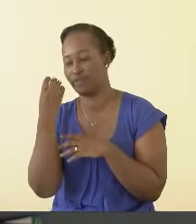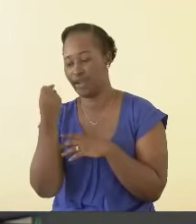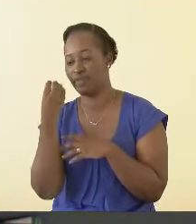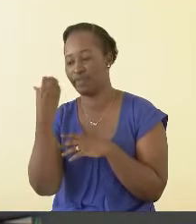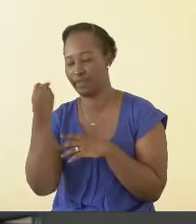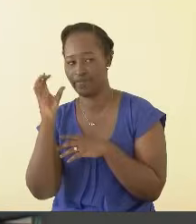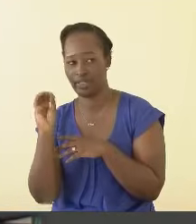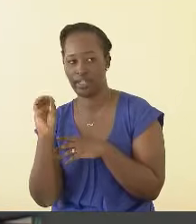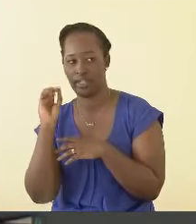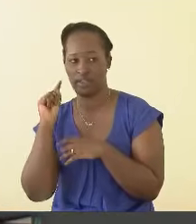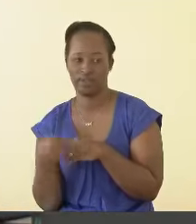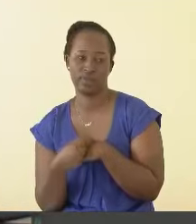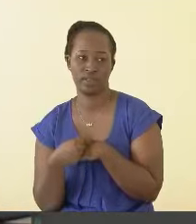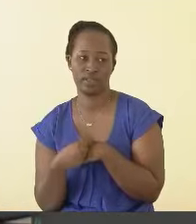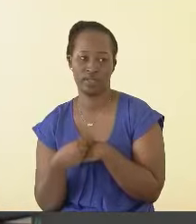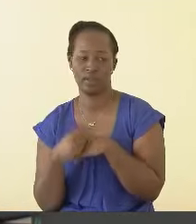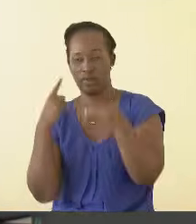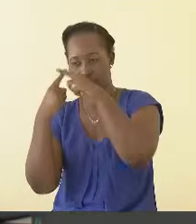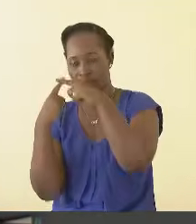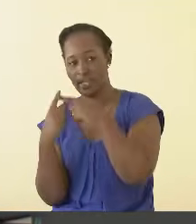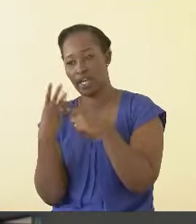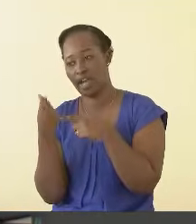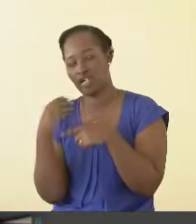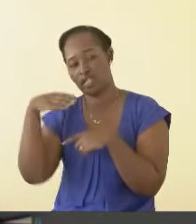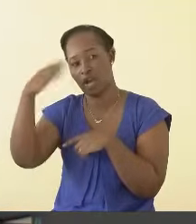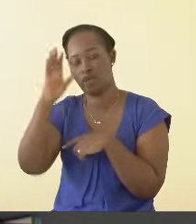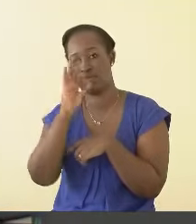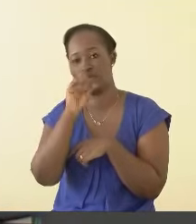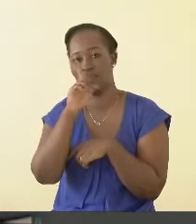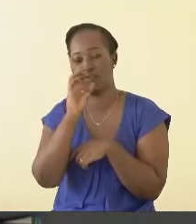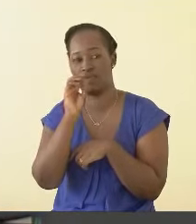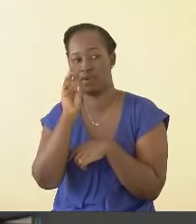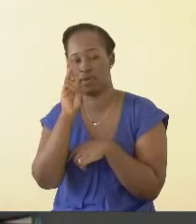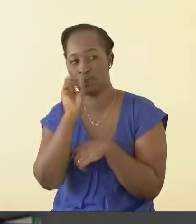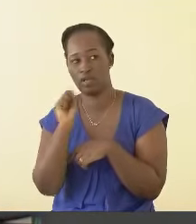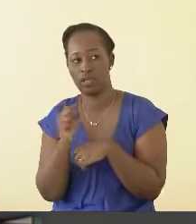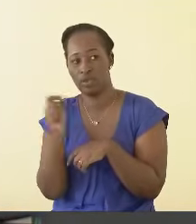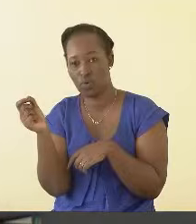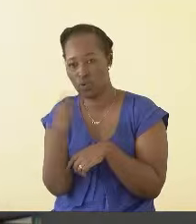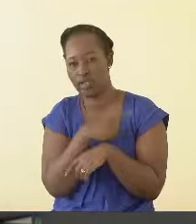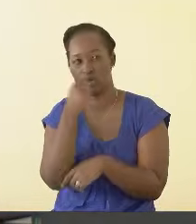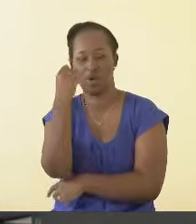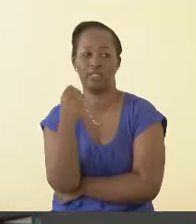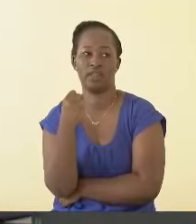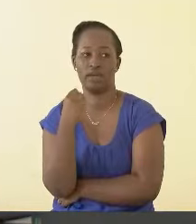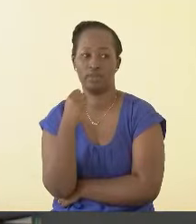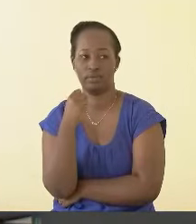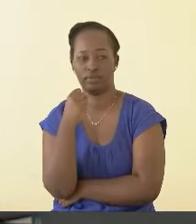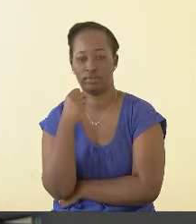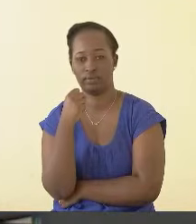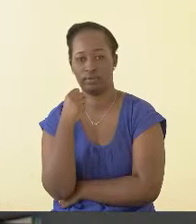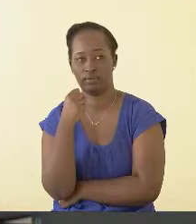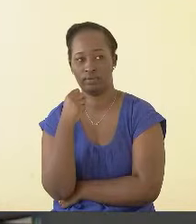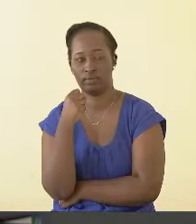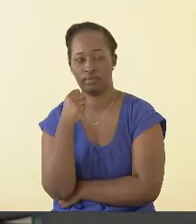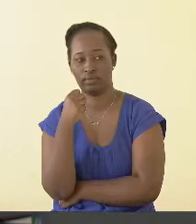550,000. When you add here the cash outflows of the month of May, 300 plus 250.